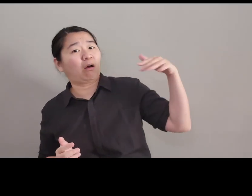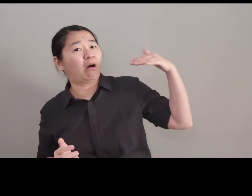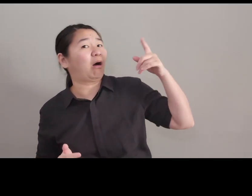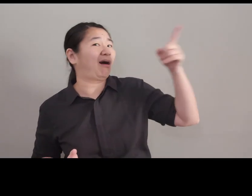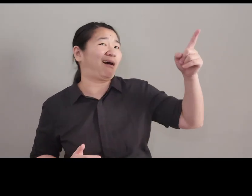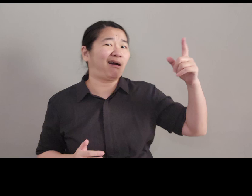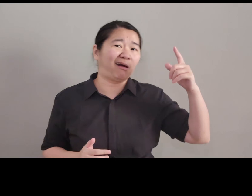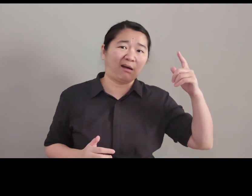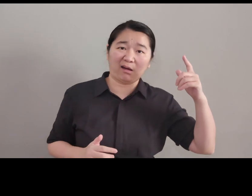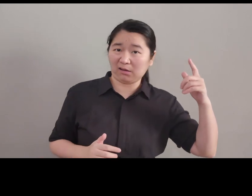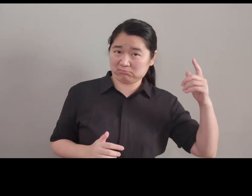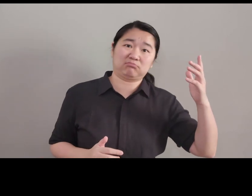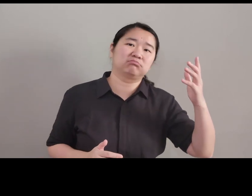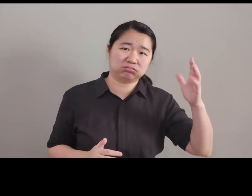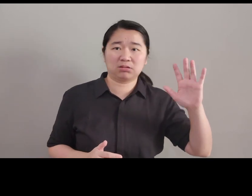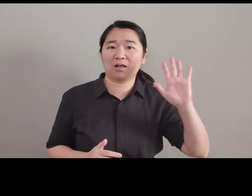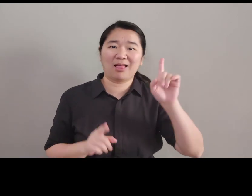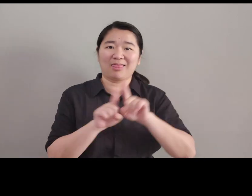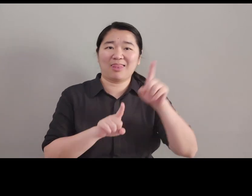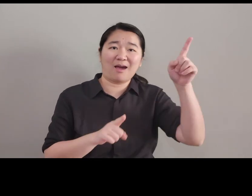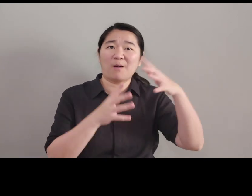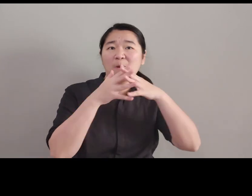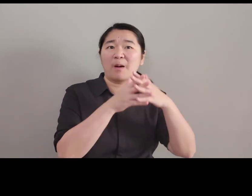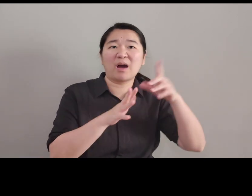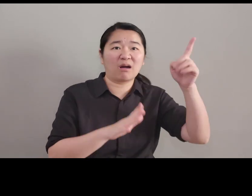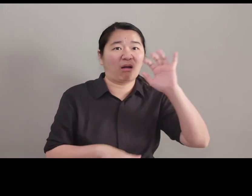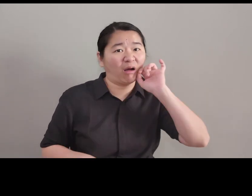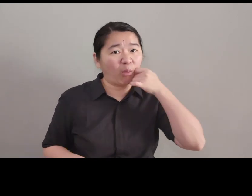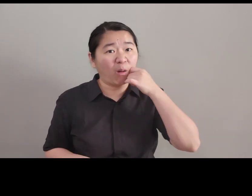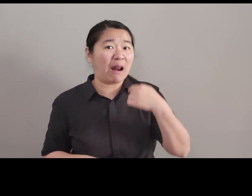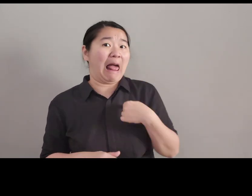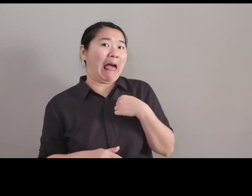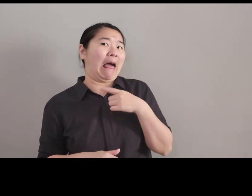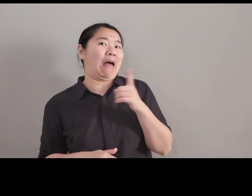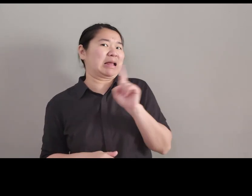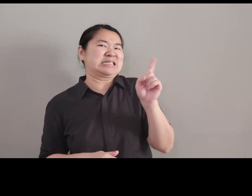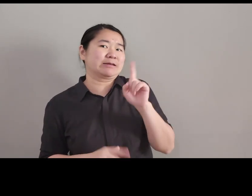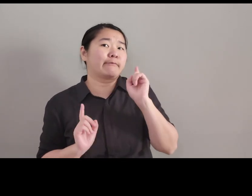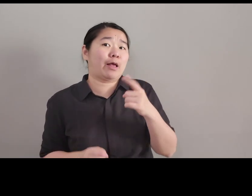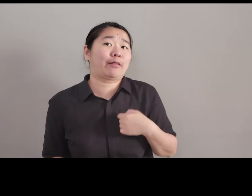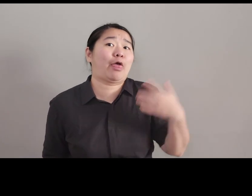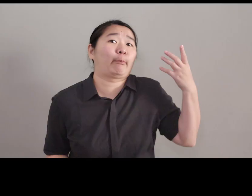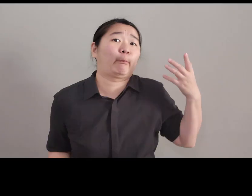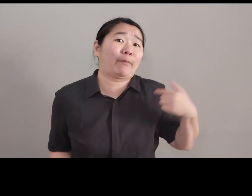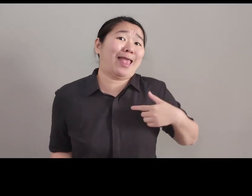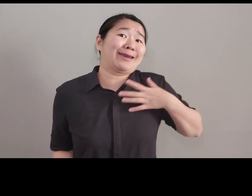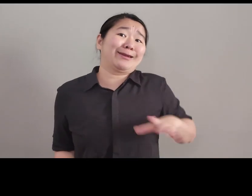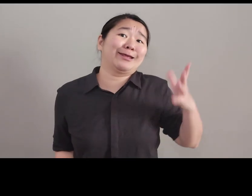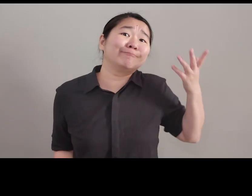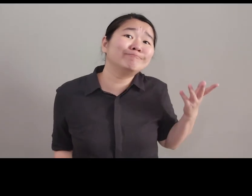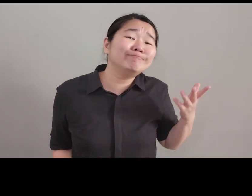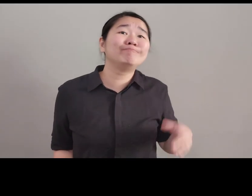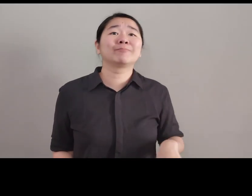So so I'm not allowed to do that, which is why I always do it. So but I do agree that is what is needed, and I do have some hopes for the